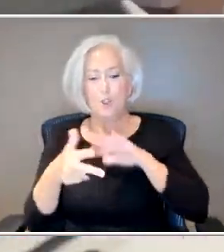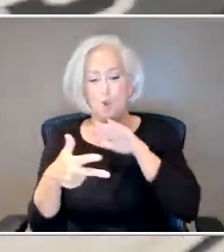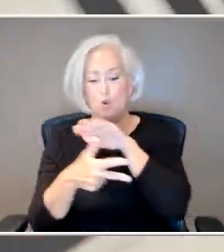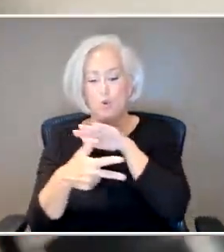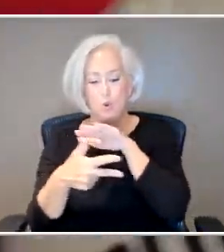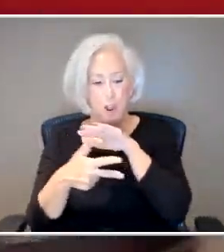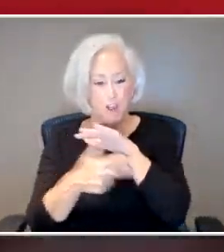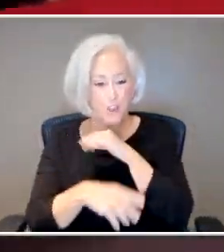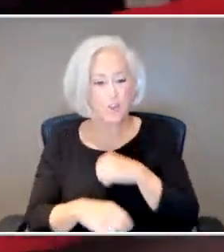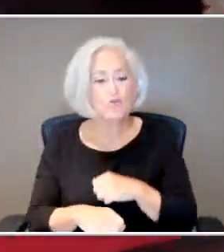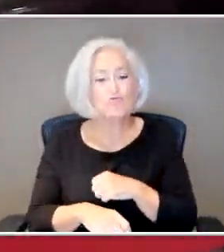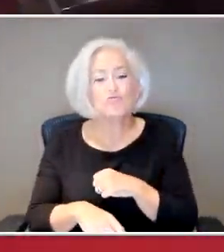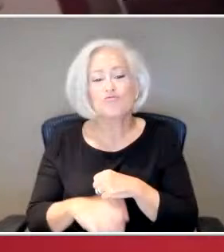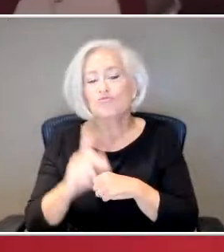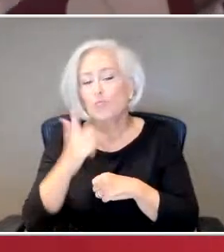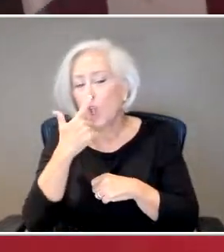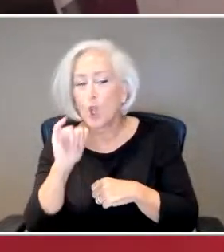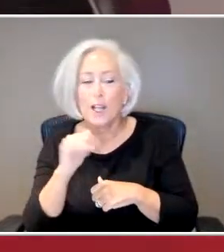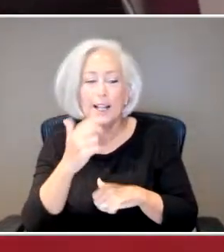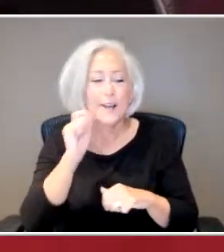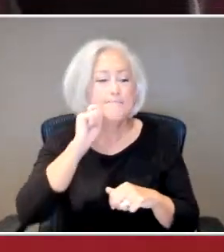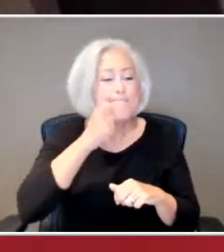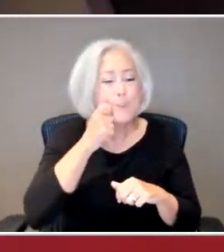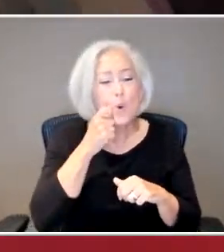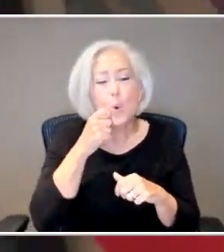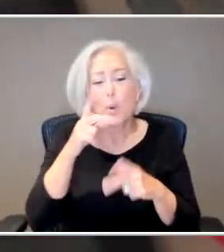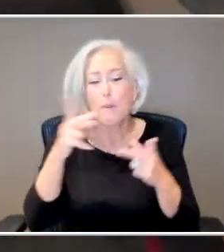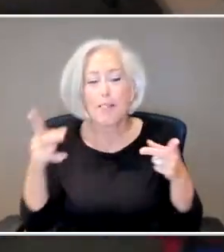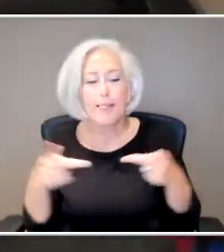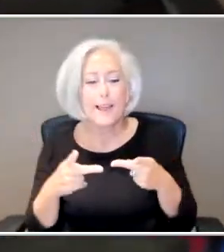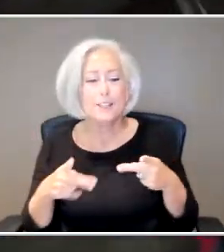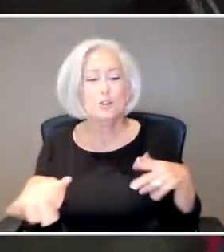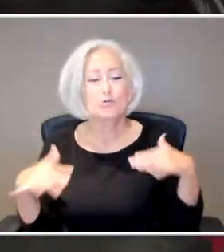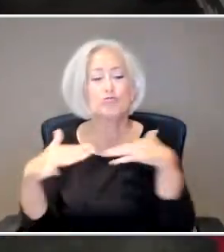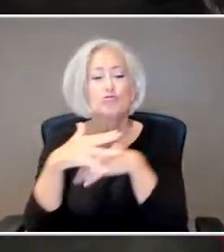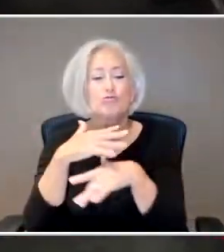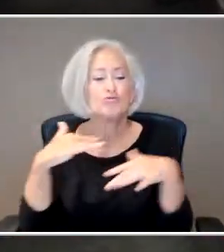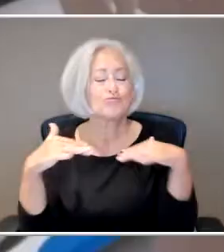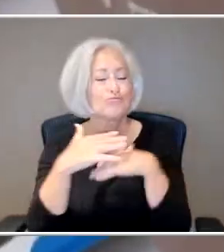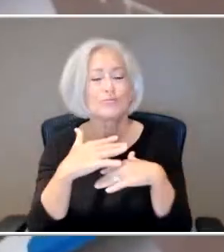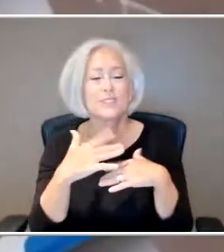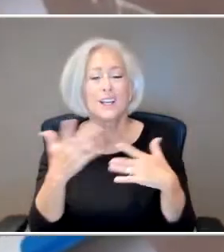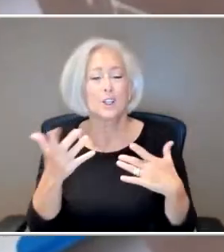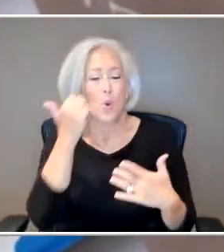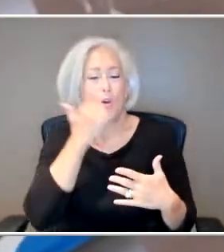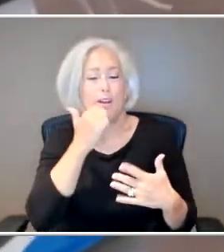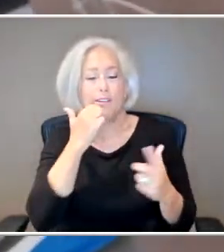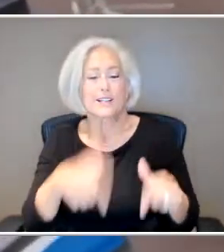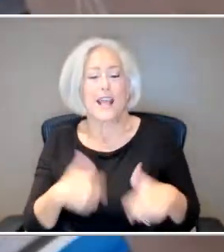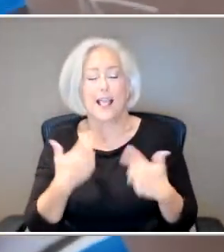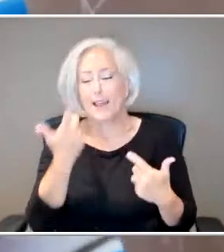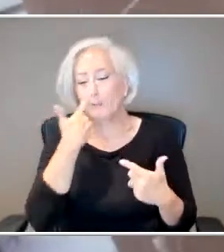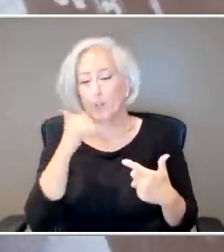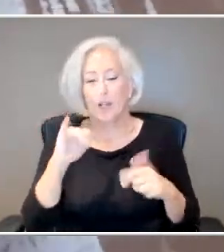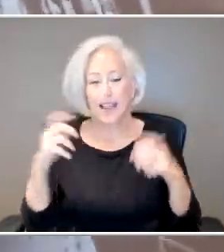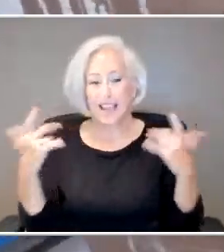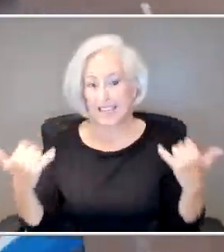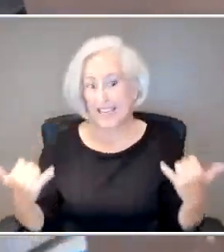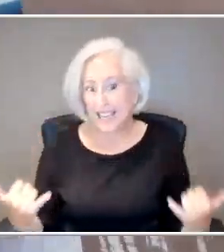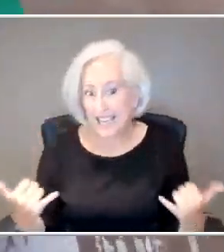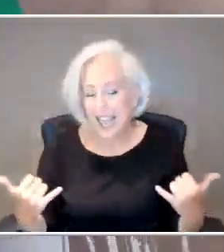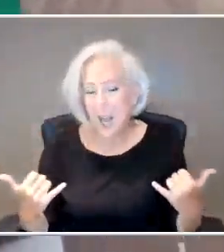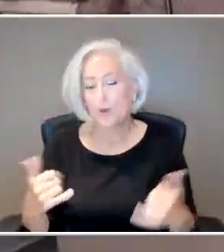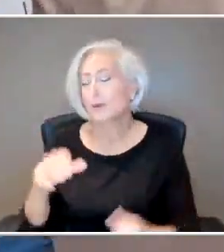just a cool Zen place to hang out. What's your day-to-day life like now? Matt, I'll start with